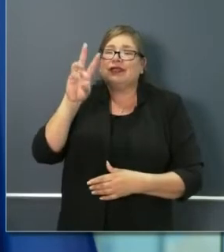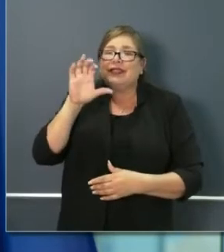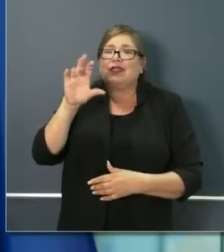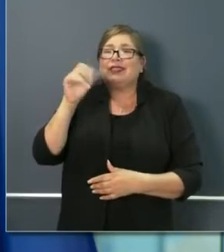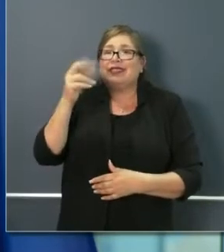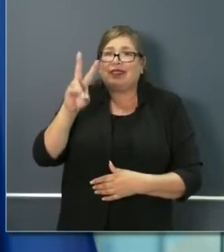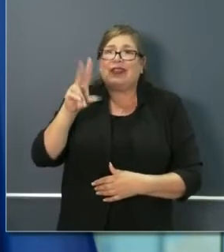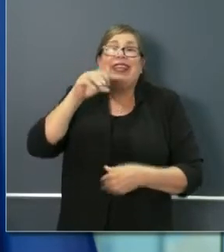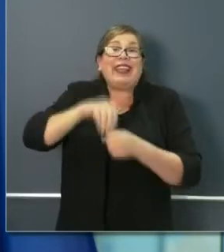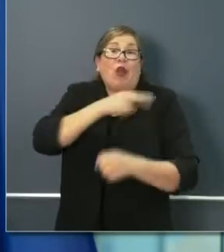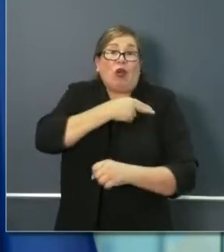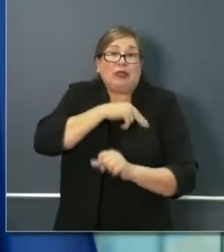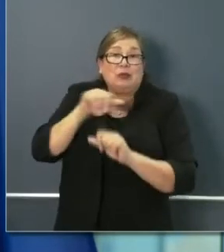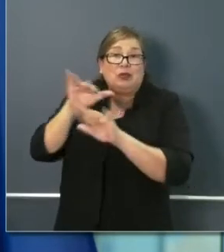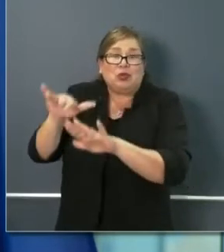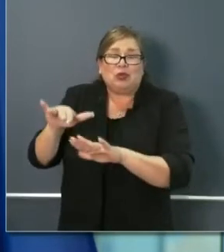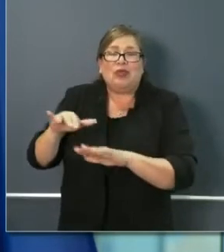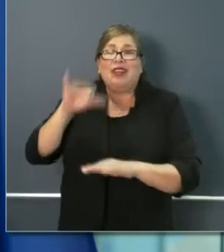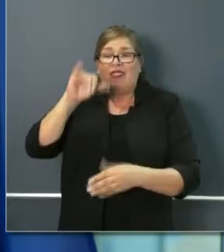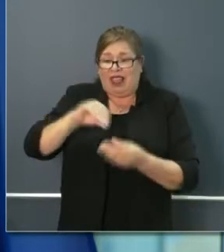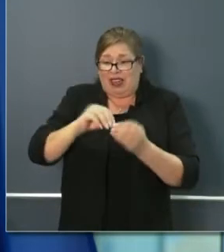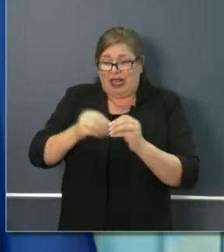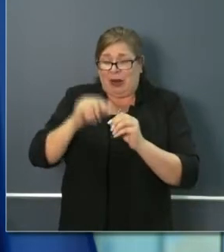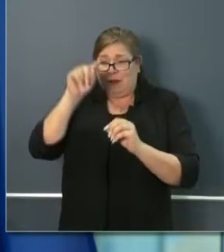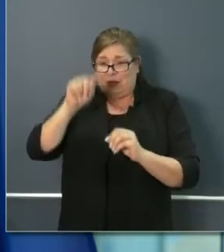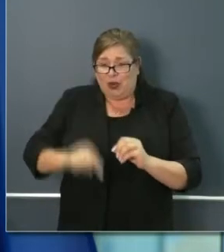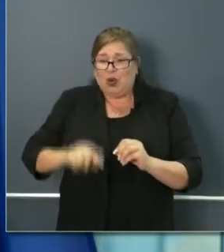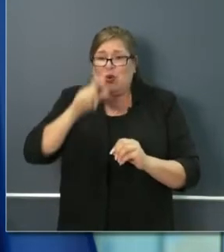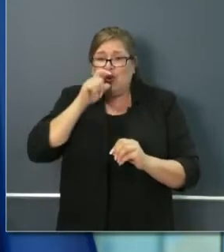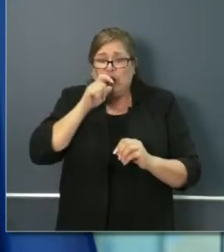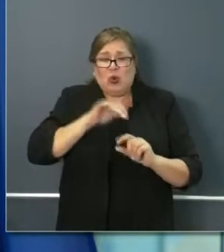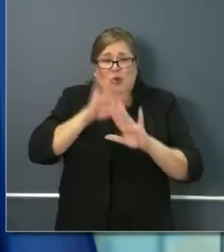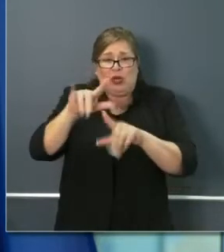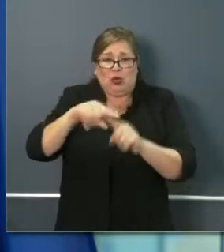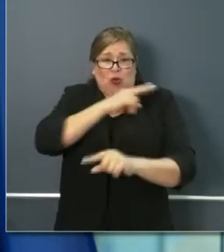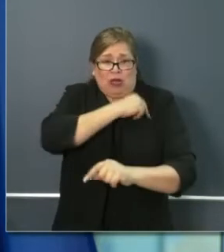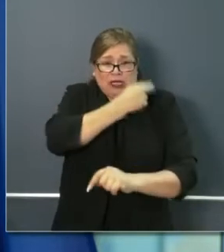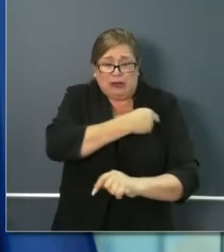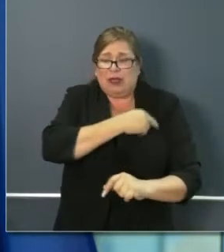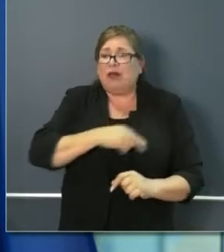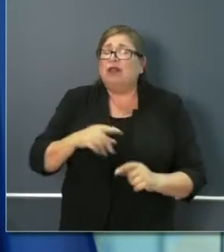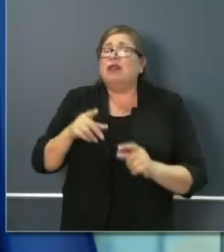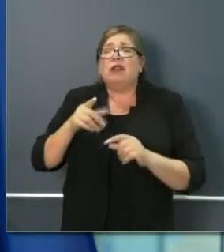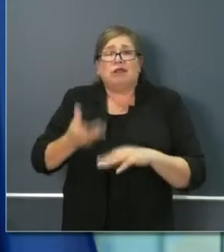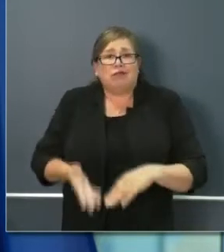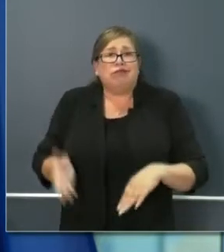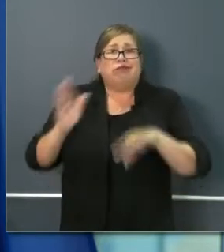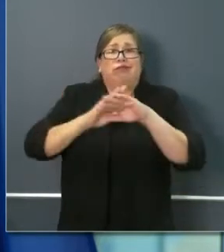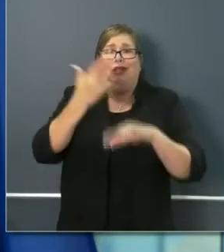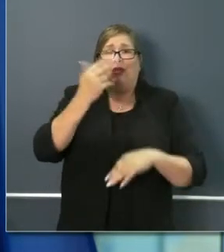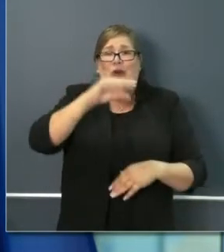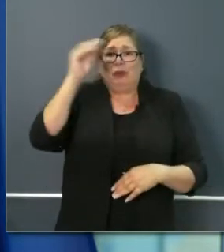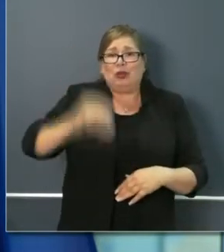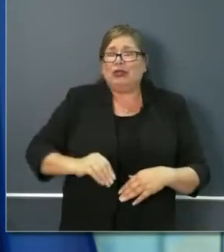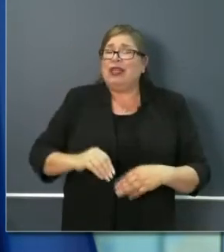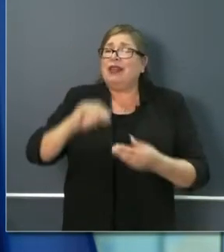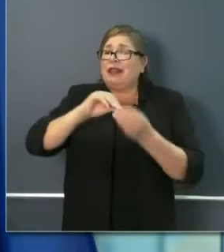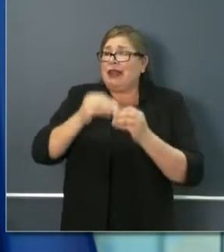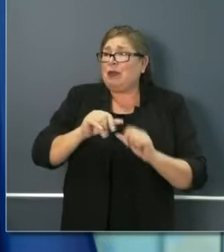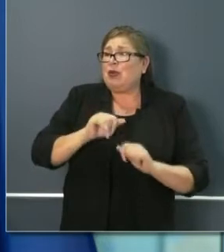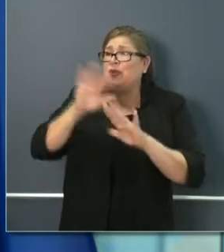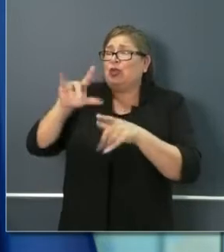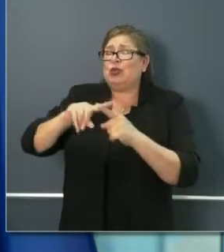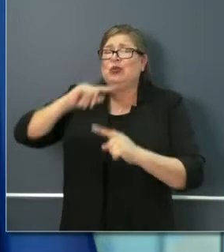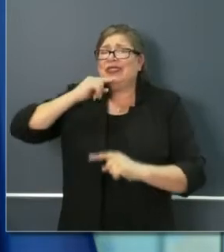a 17% increase in the total number of positives in the state. The number of hospitalized represents a 13% increase